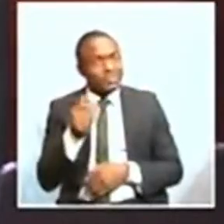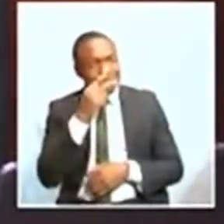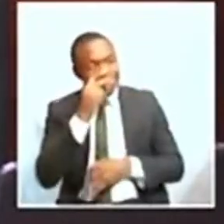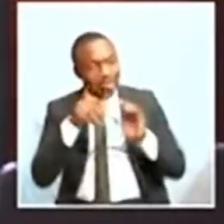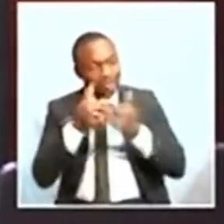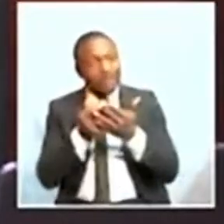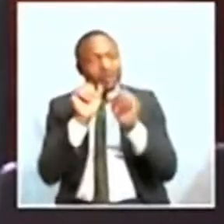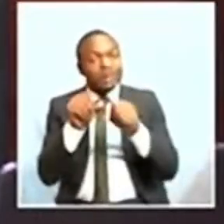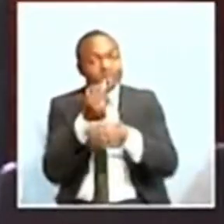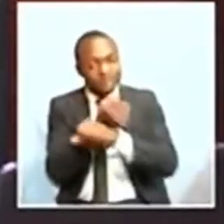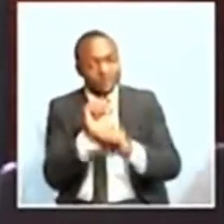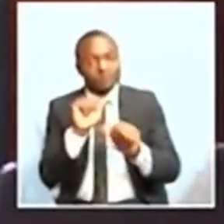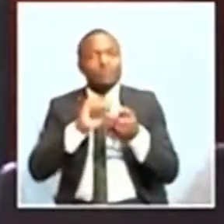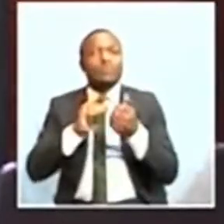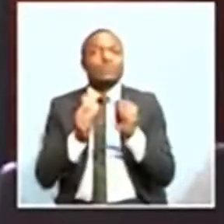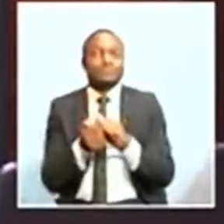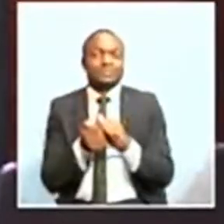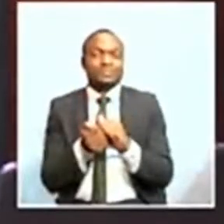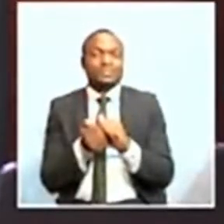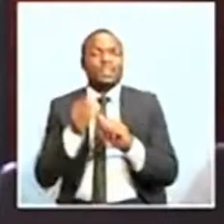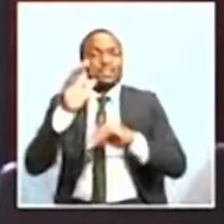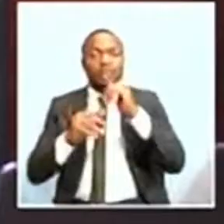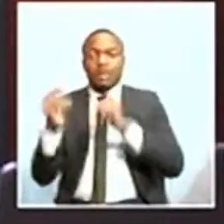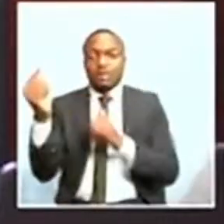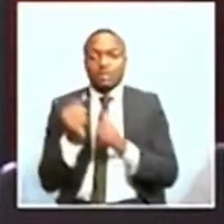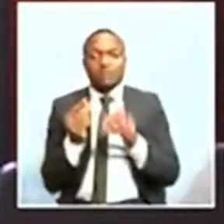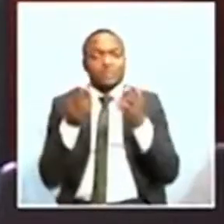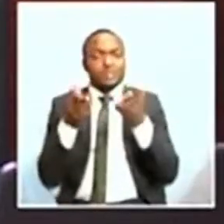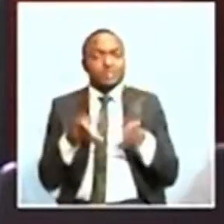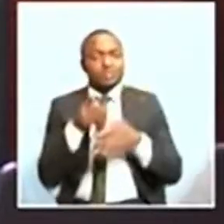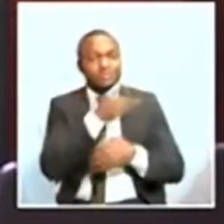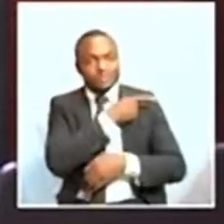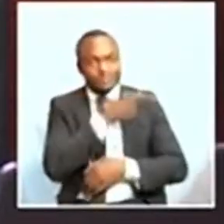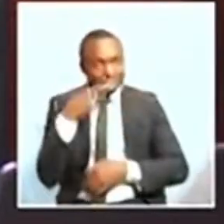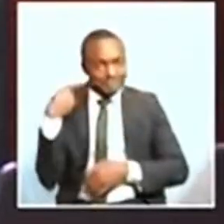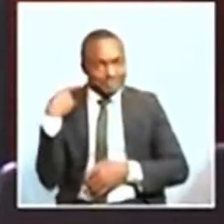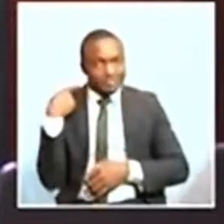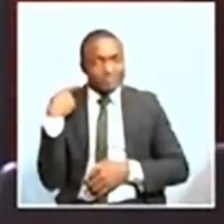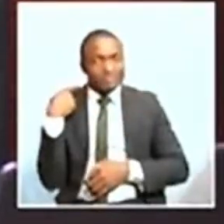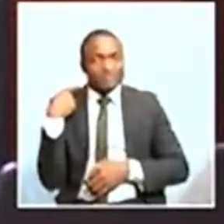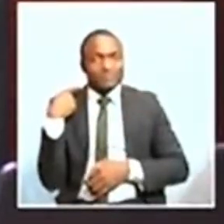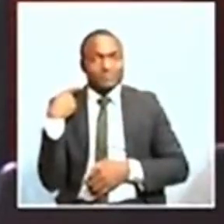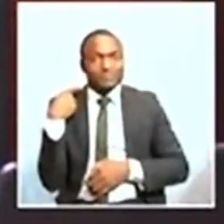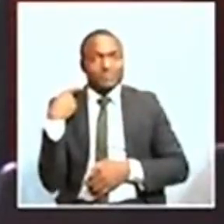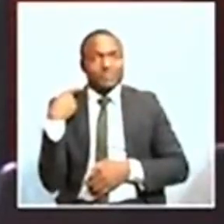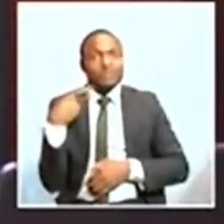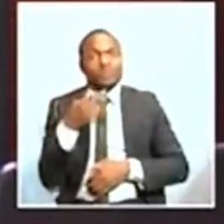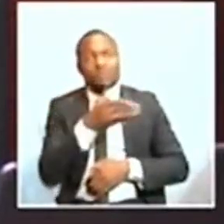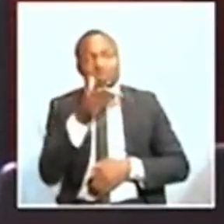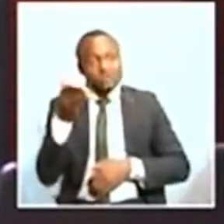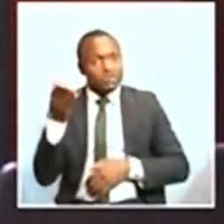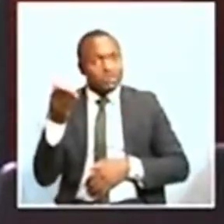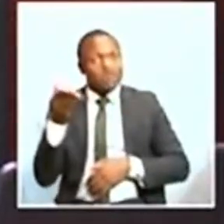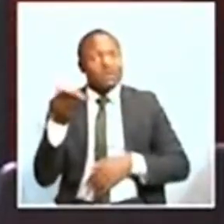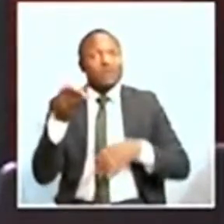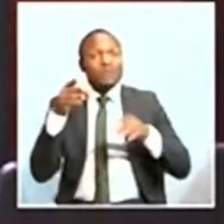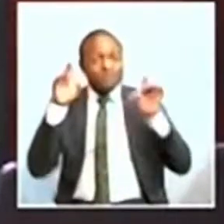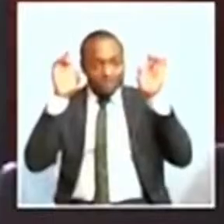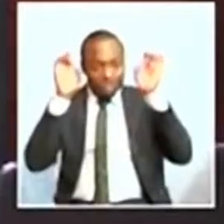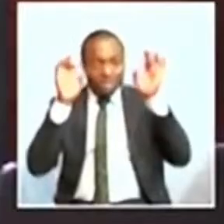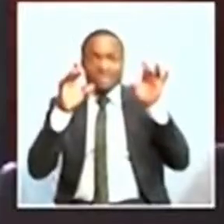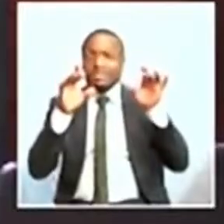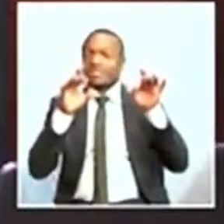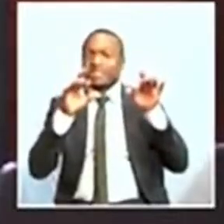how we can solve problems than coming on the floor of the House to alarm the nation. It's not helping